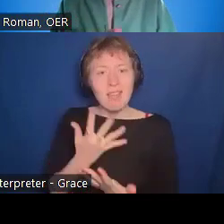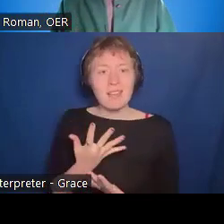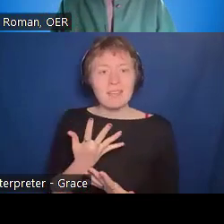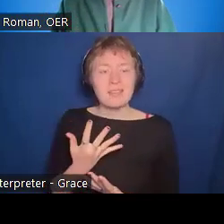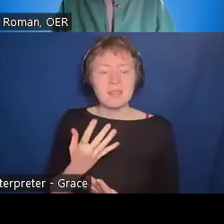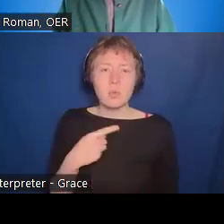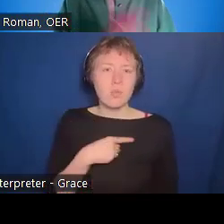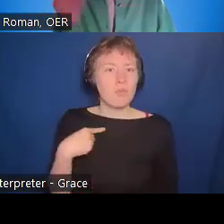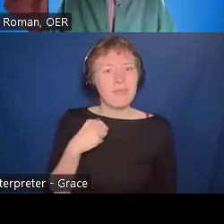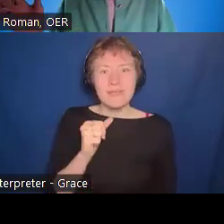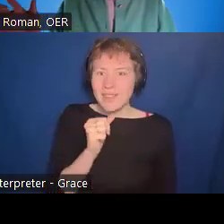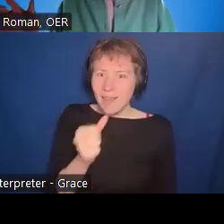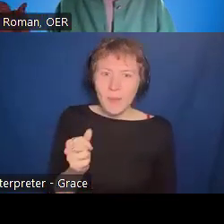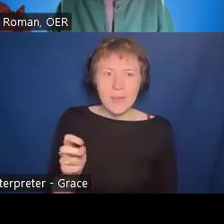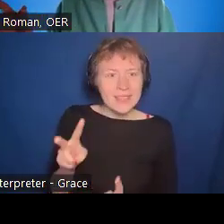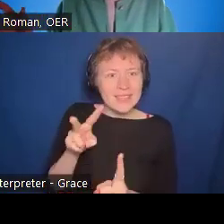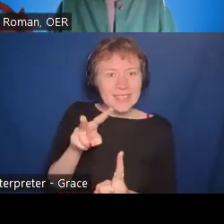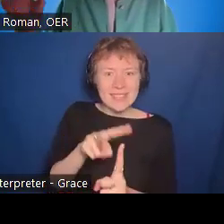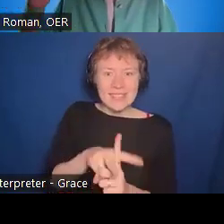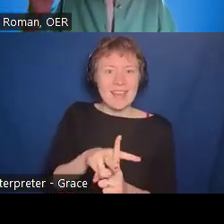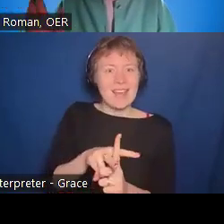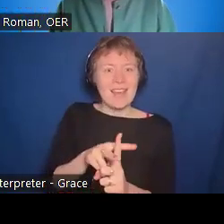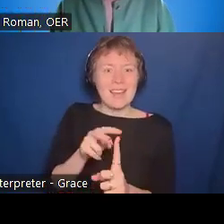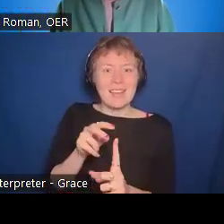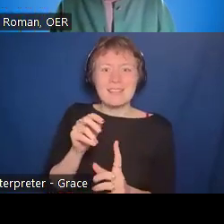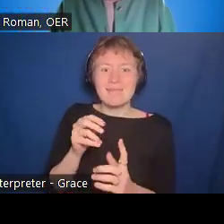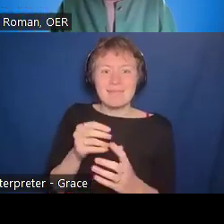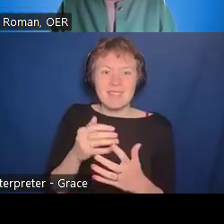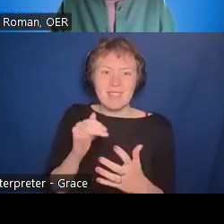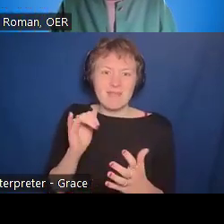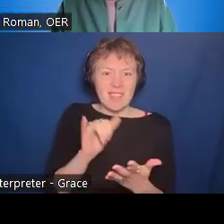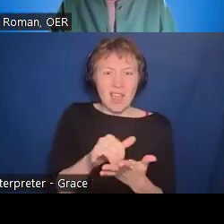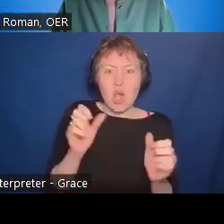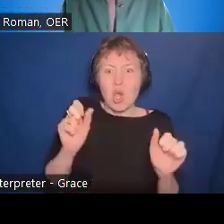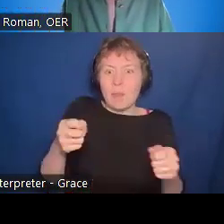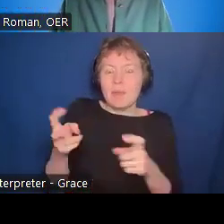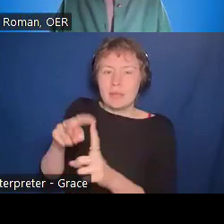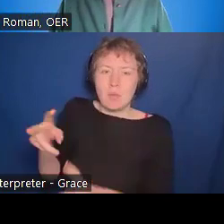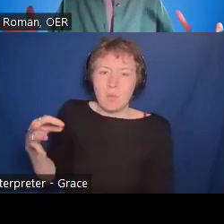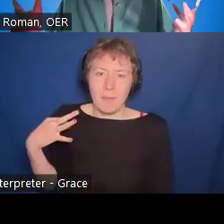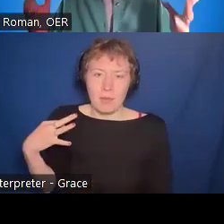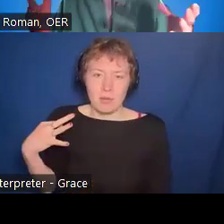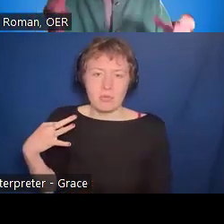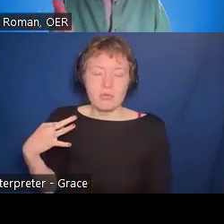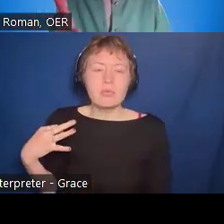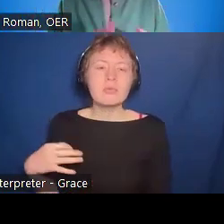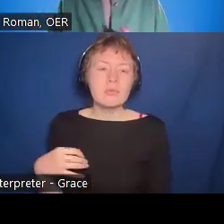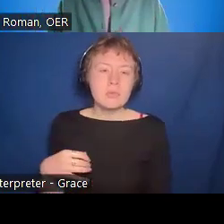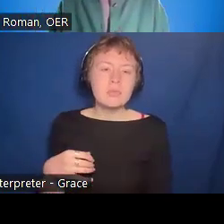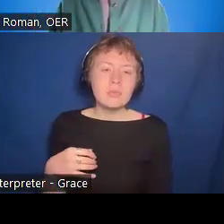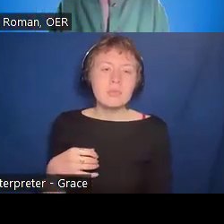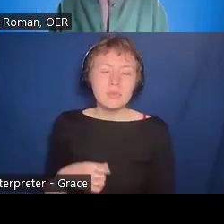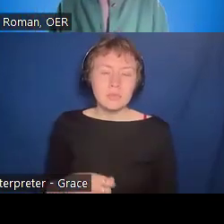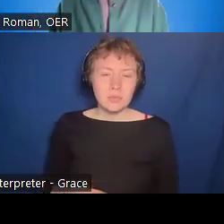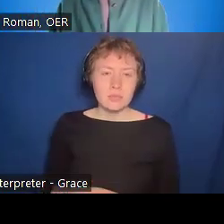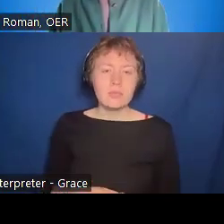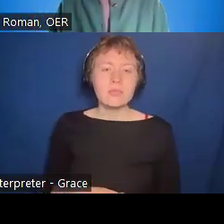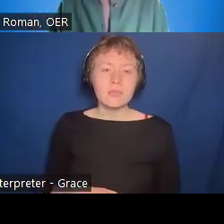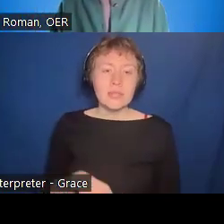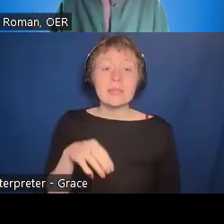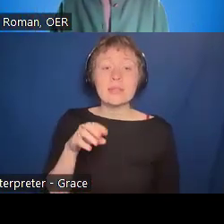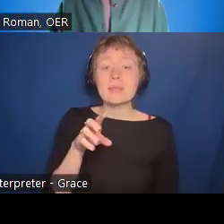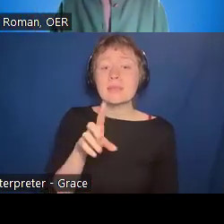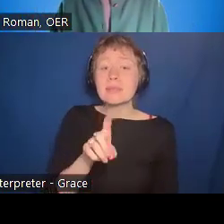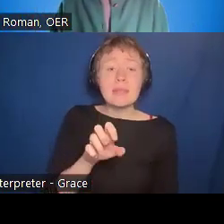to assign the myriad of SMEs that could be assigned to an application, because we're going to say, and the DEA